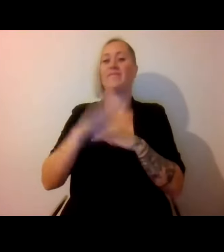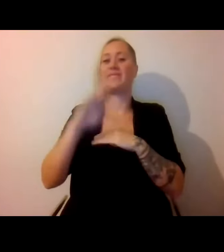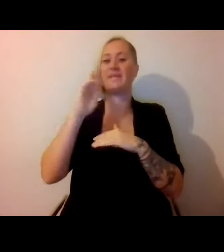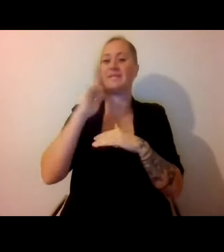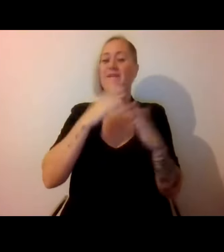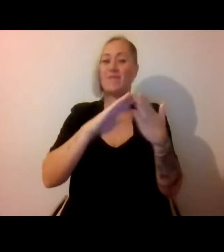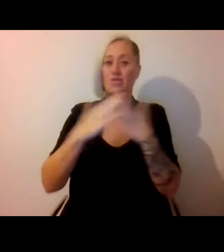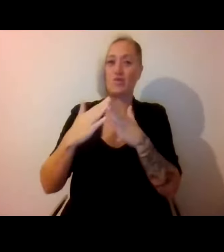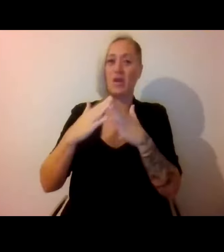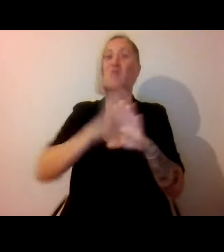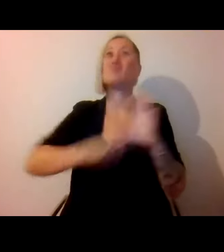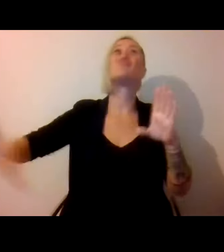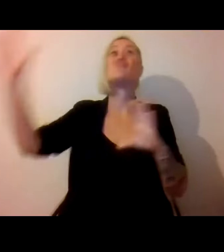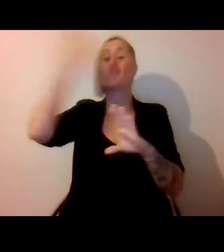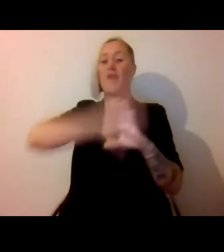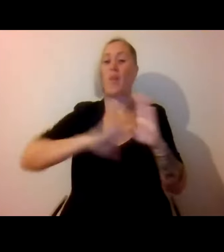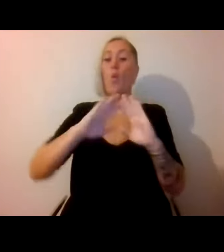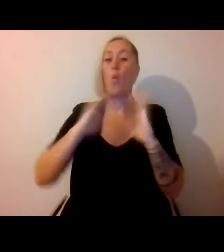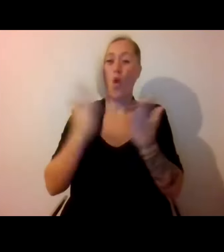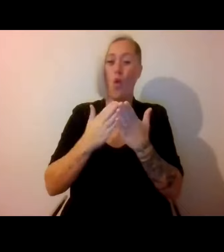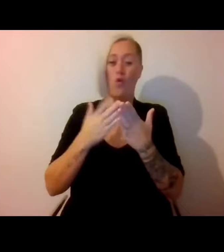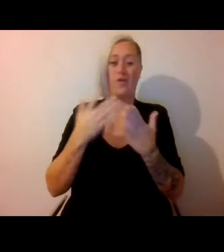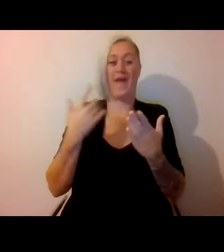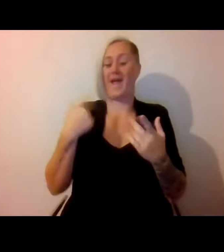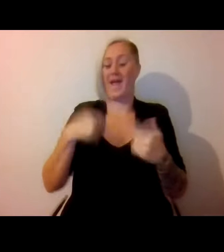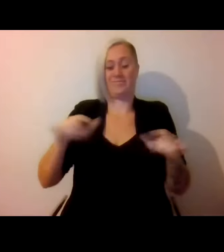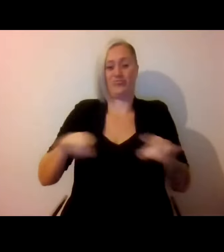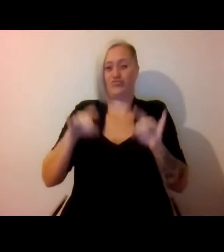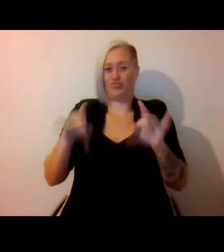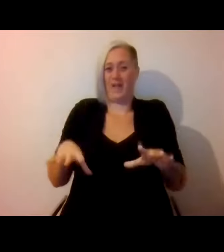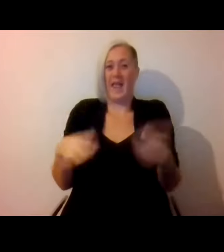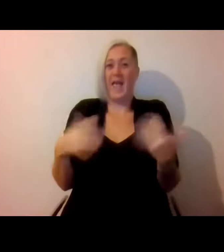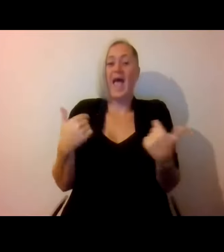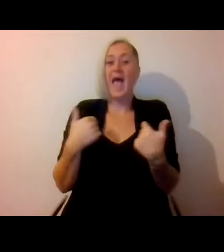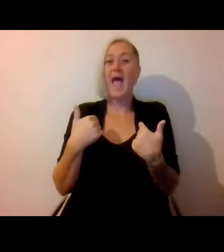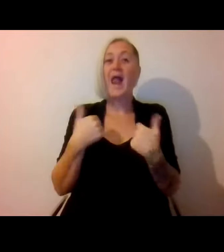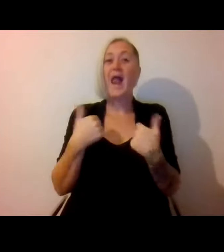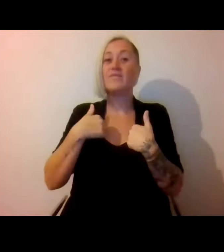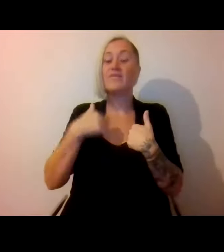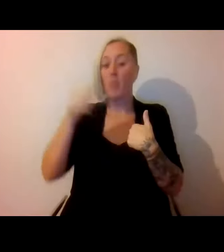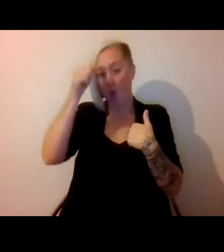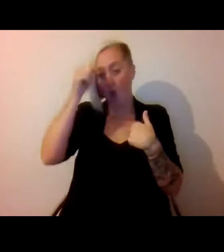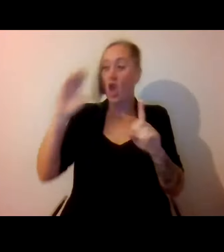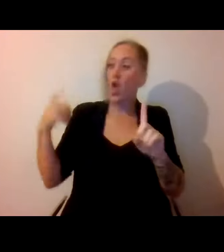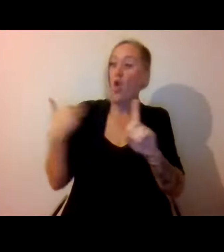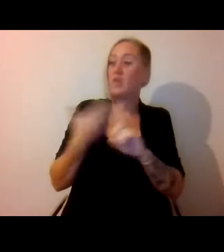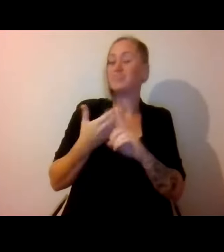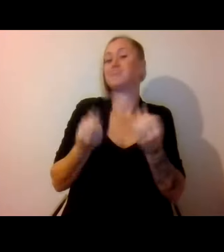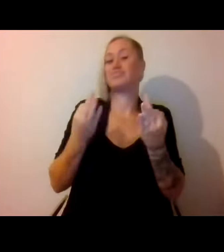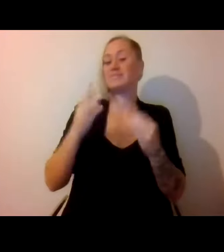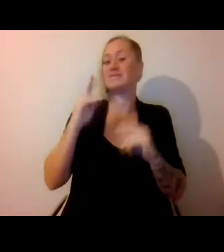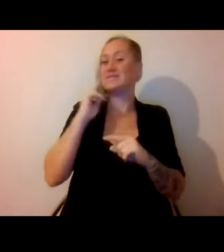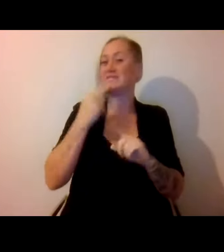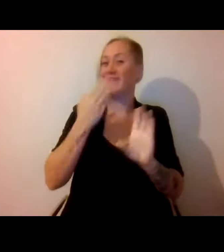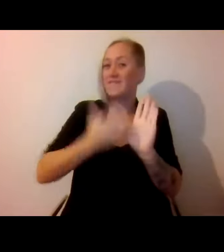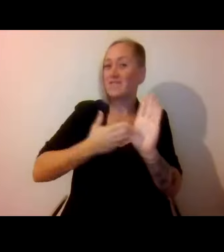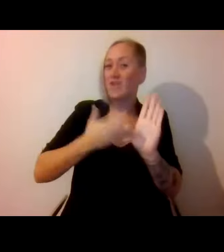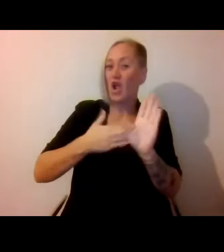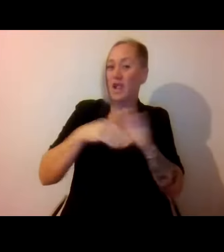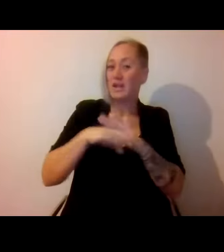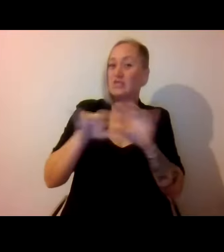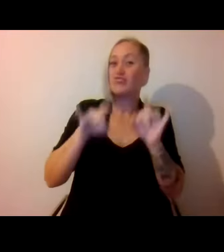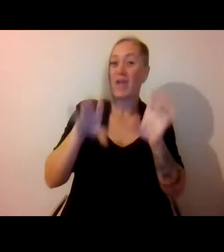community. And as far as I know, there isn't a deaf psychologist in Australia. So clearly much more